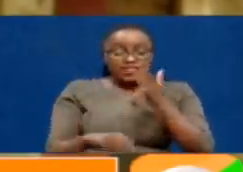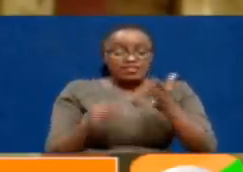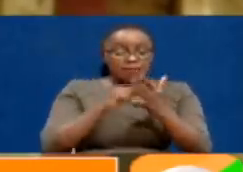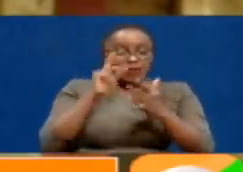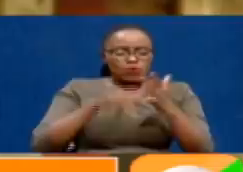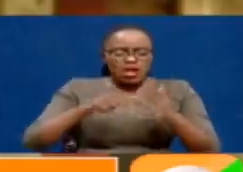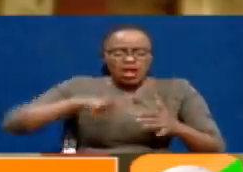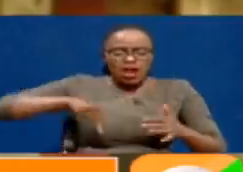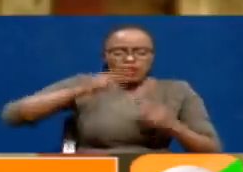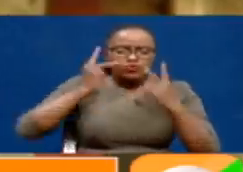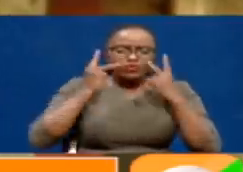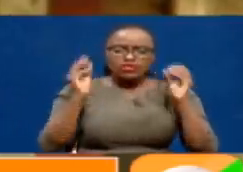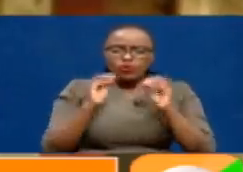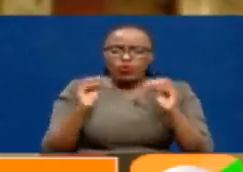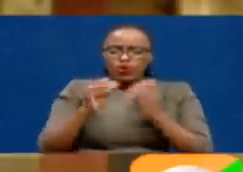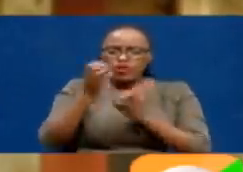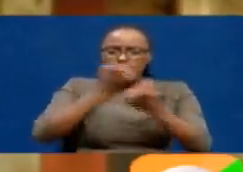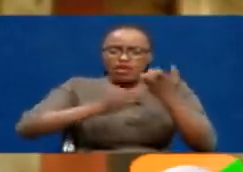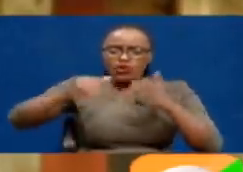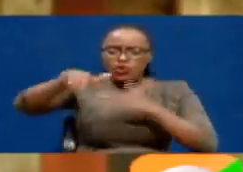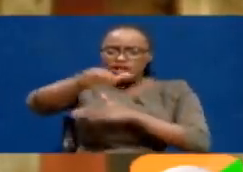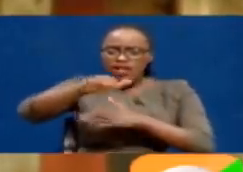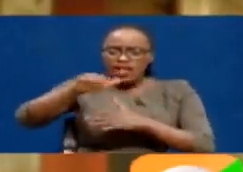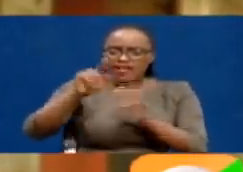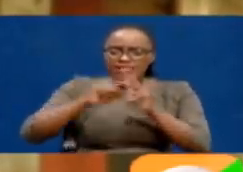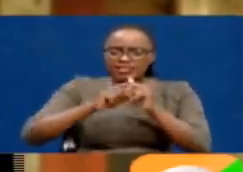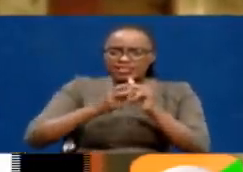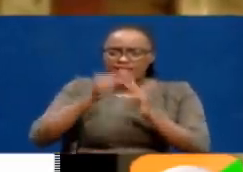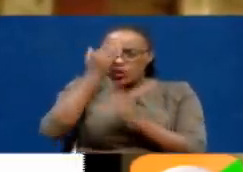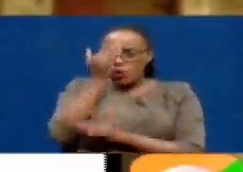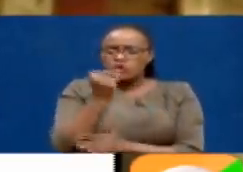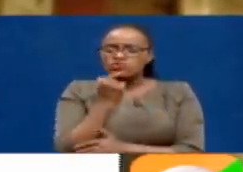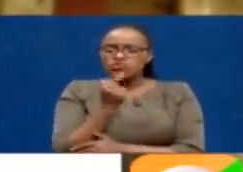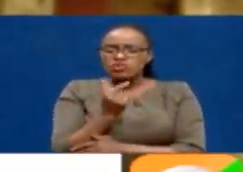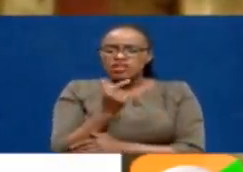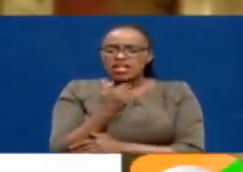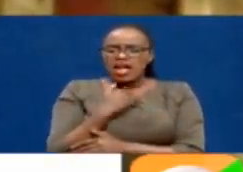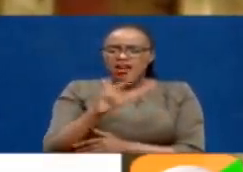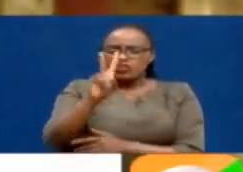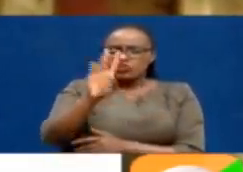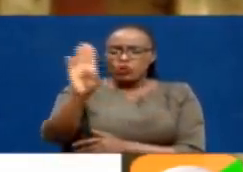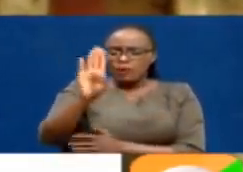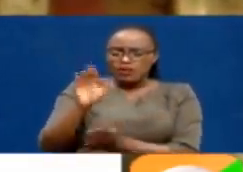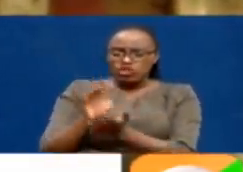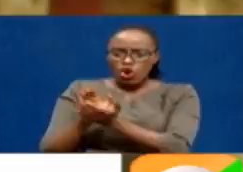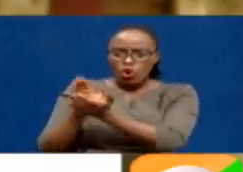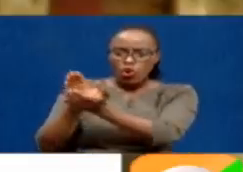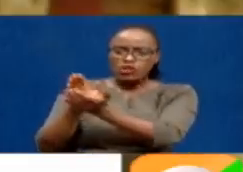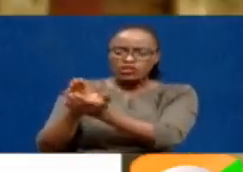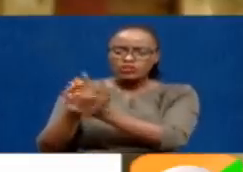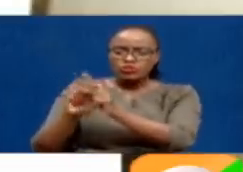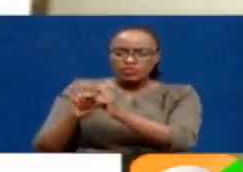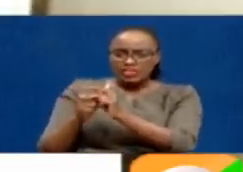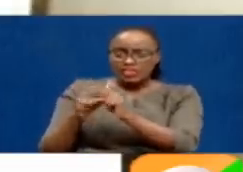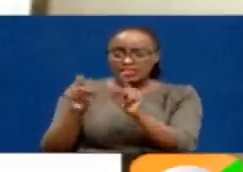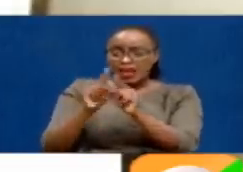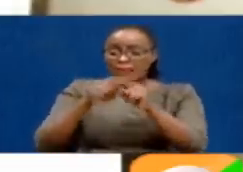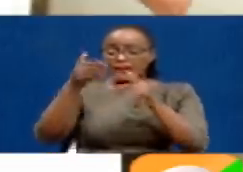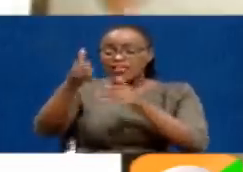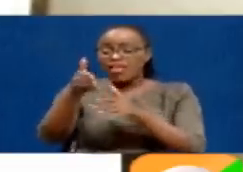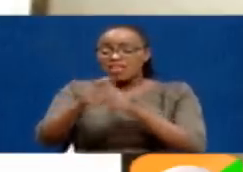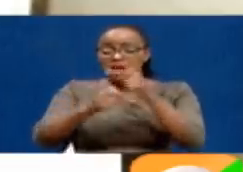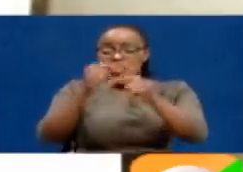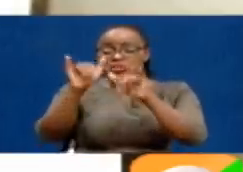So why are we not seeing the economic zone being started? Because we were told there was already 2 billion set aside to start it. It's still hanging